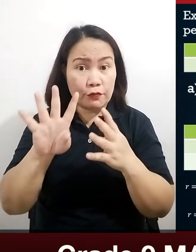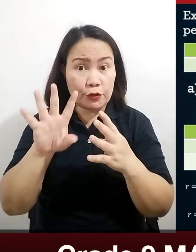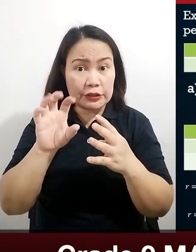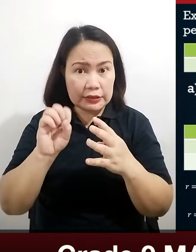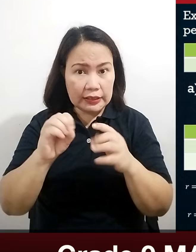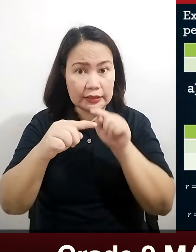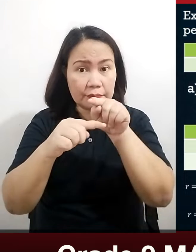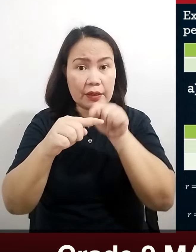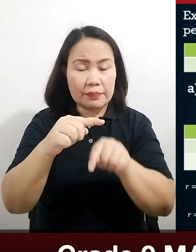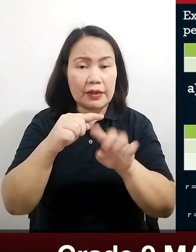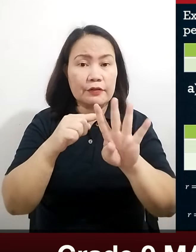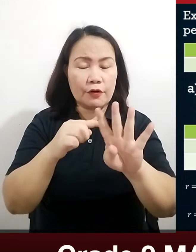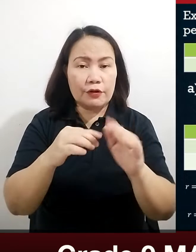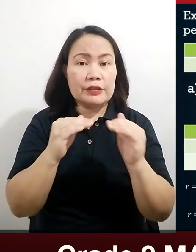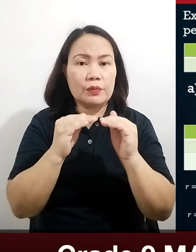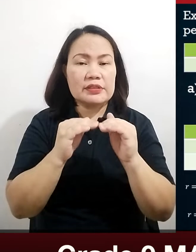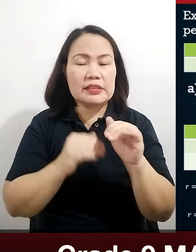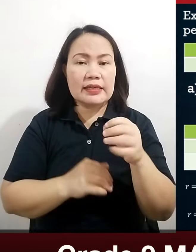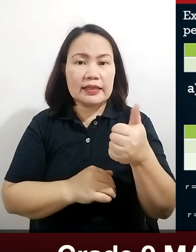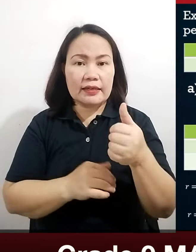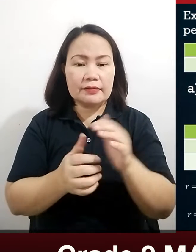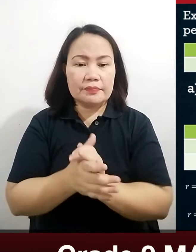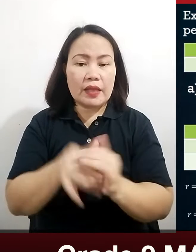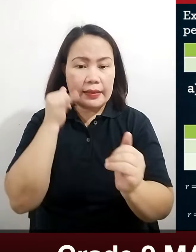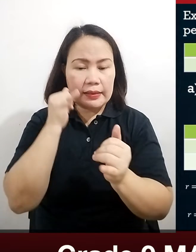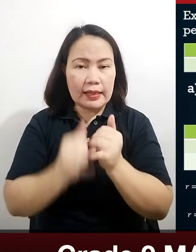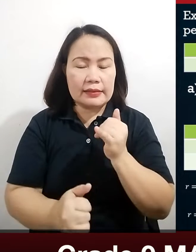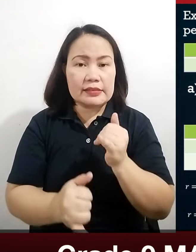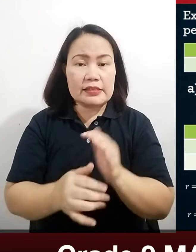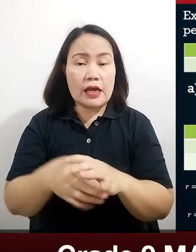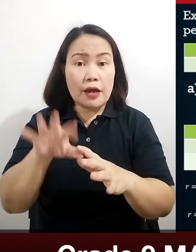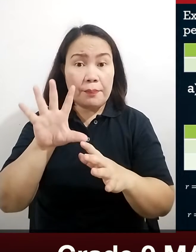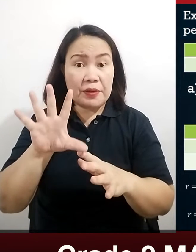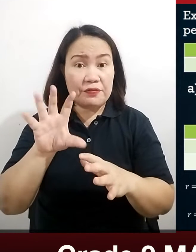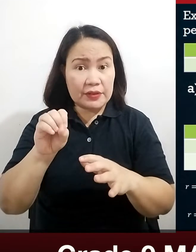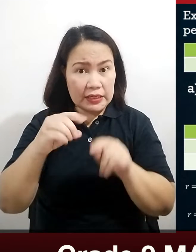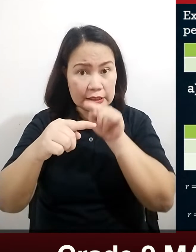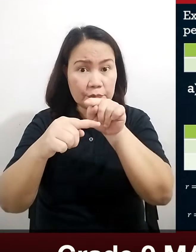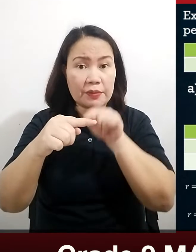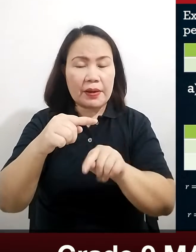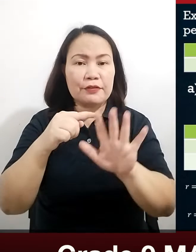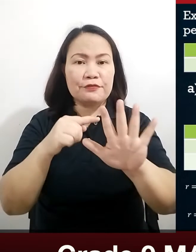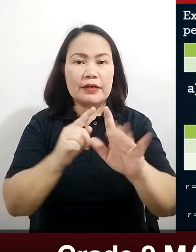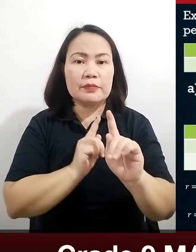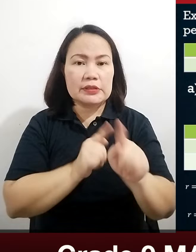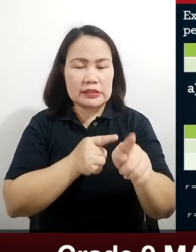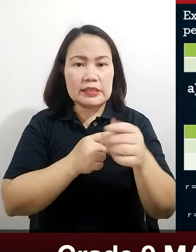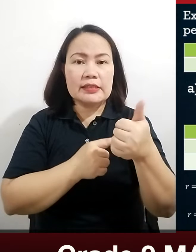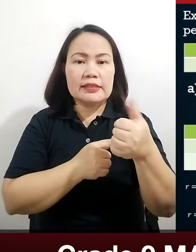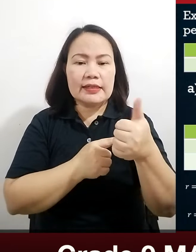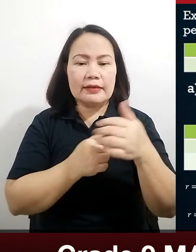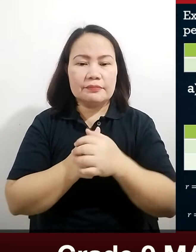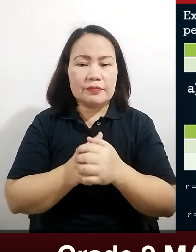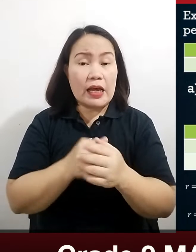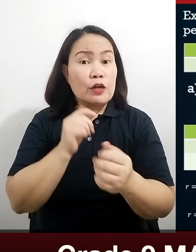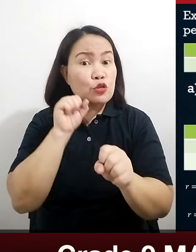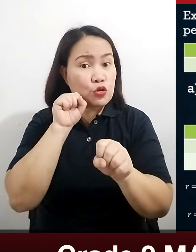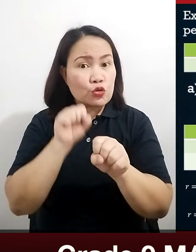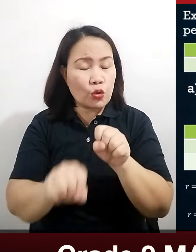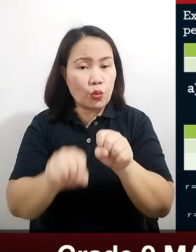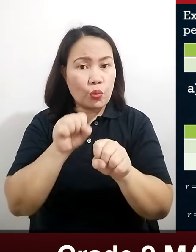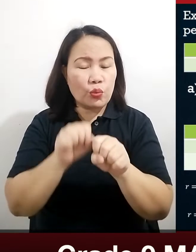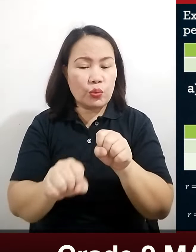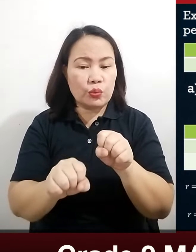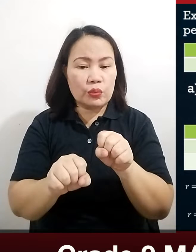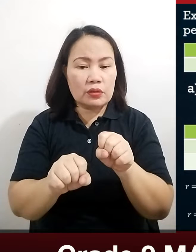40 divide 4, the answer is 10. And last, 50 divide 5, the answer is 10. So therefore,